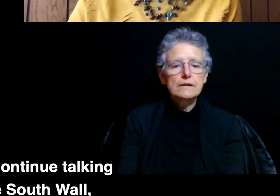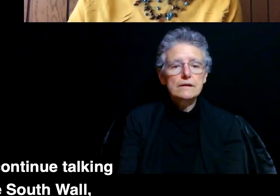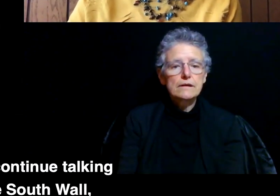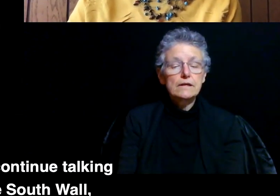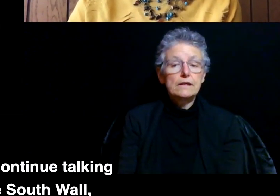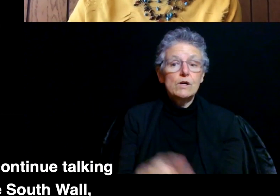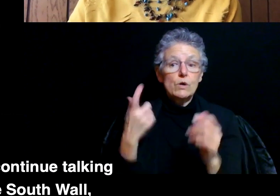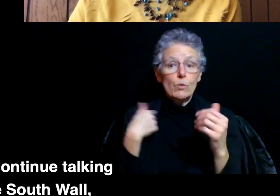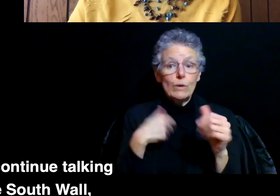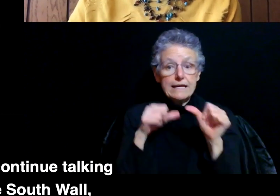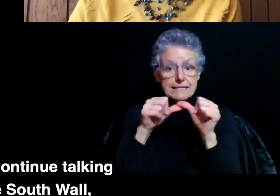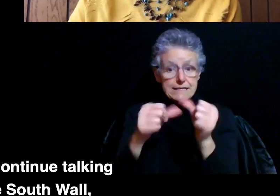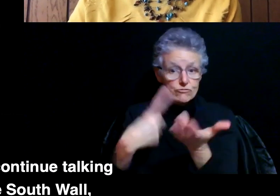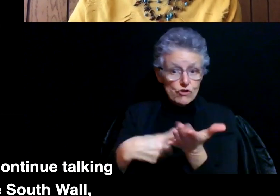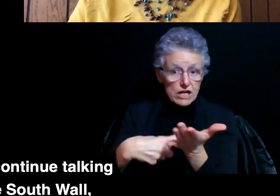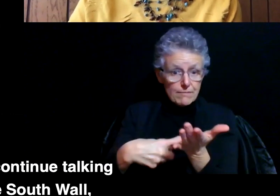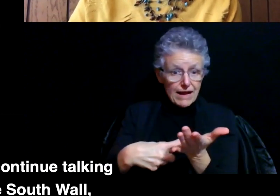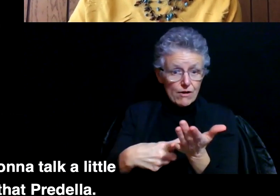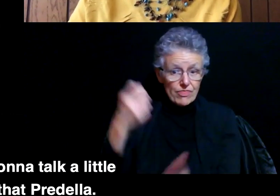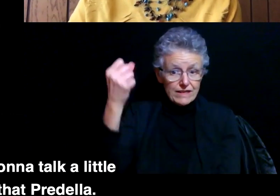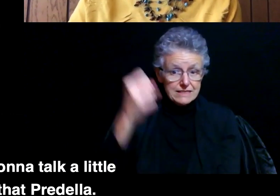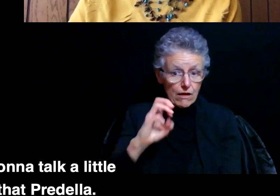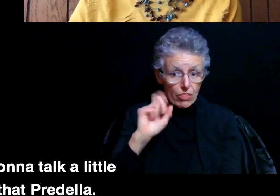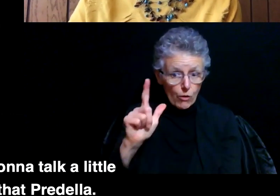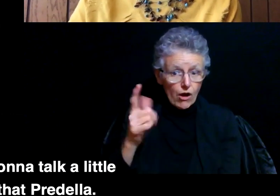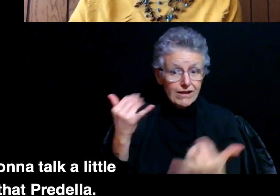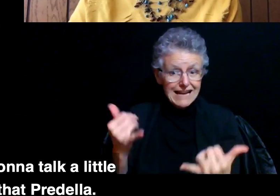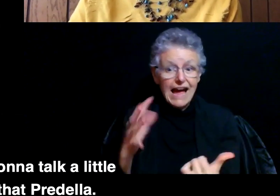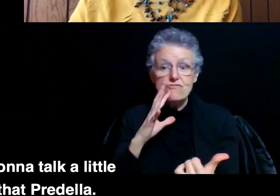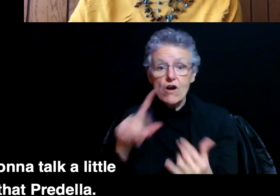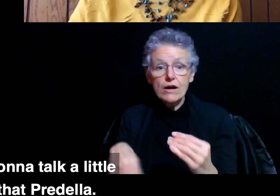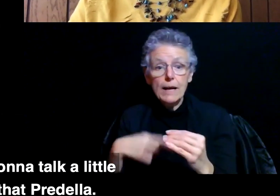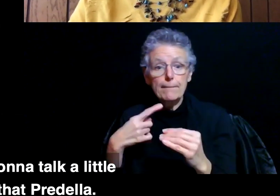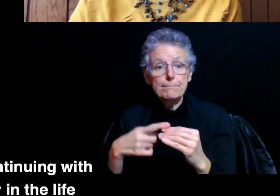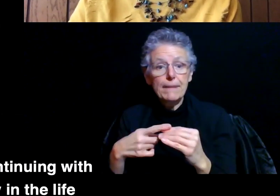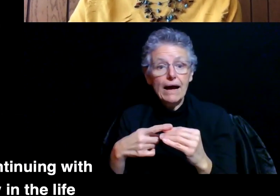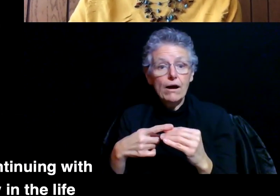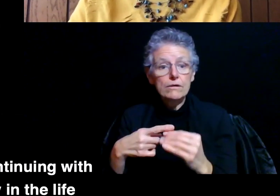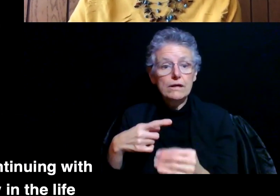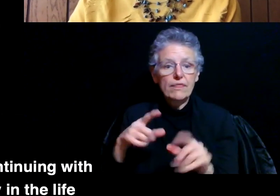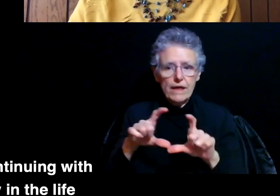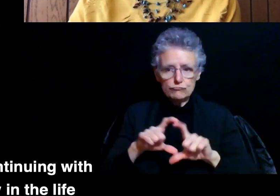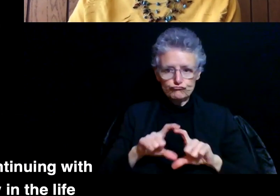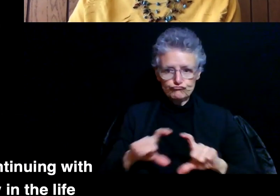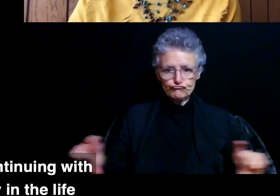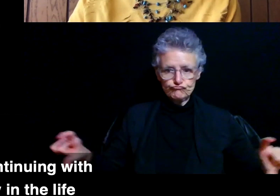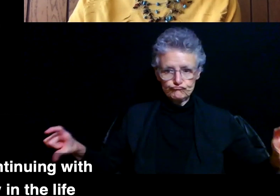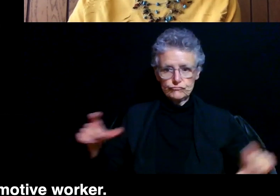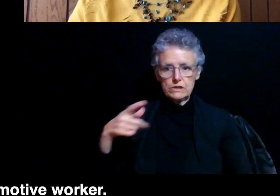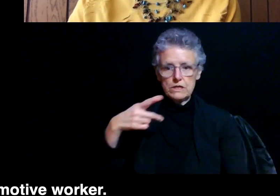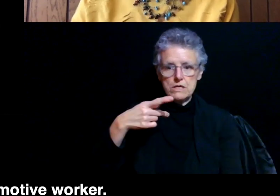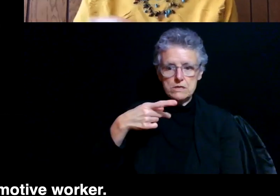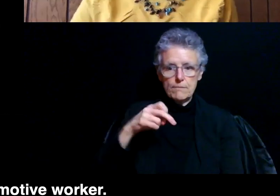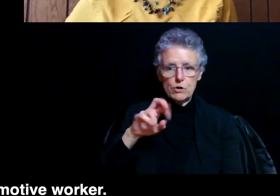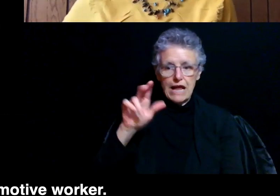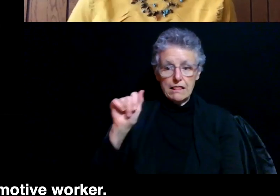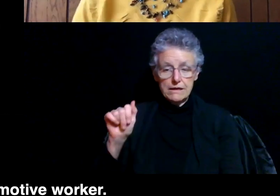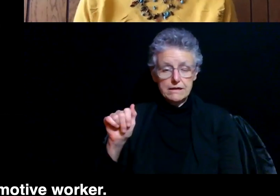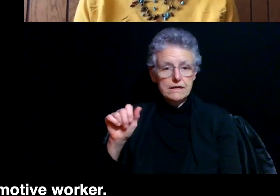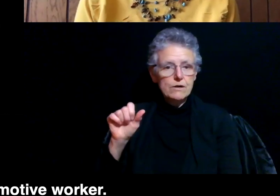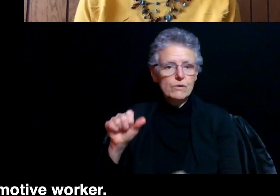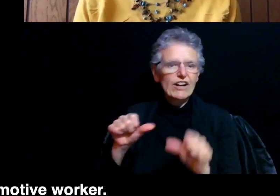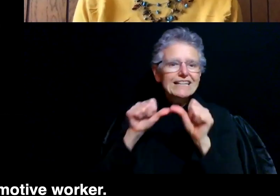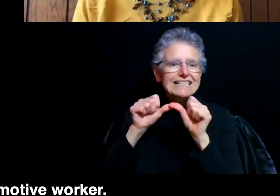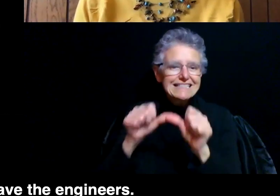continue talking about the south wall, now we're going to talk a little bit about that predella. We're continuing with the day in the life of the